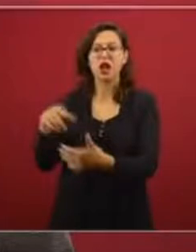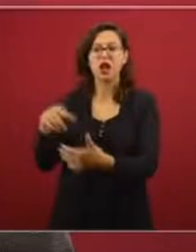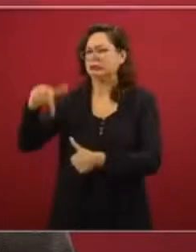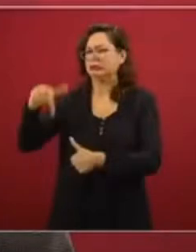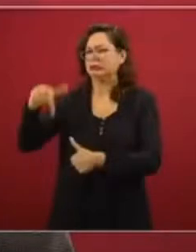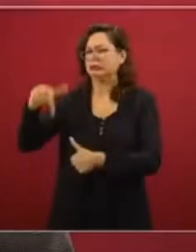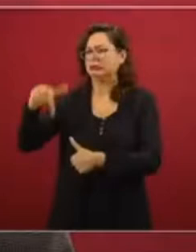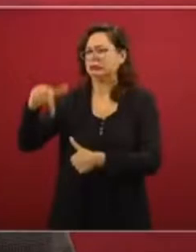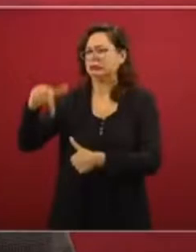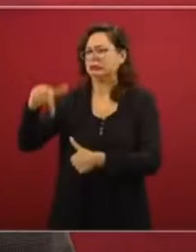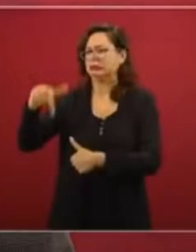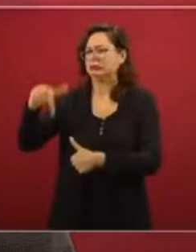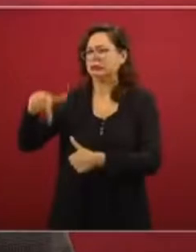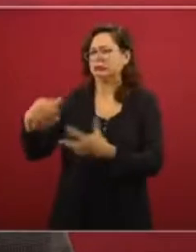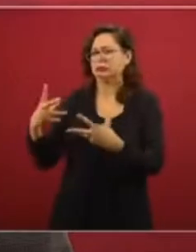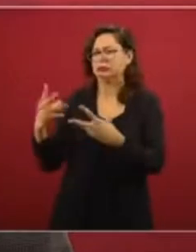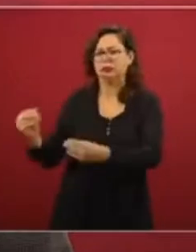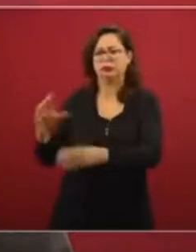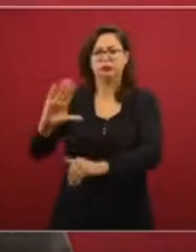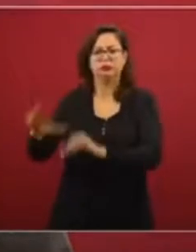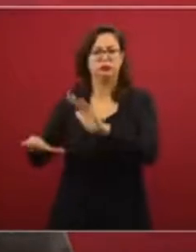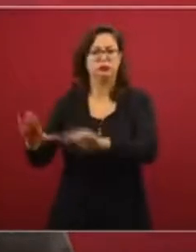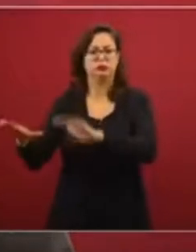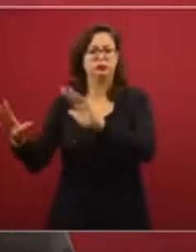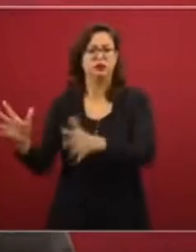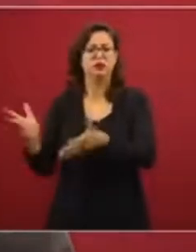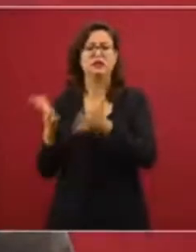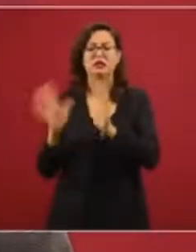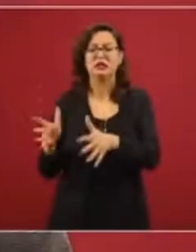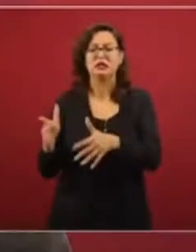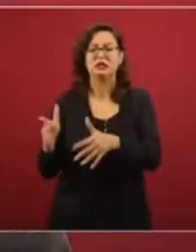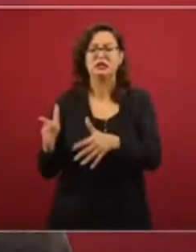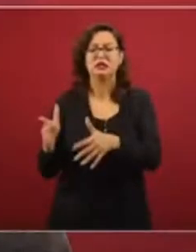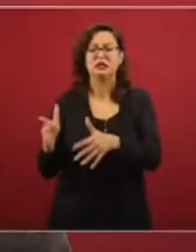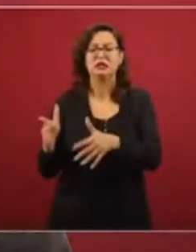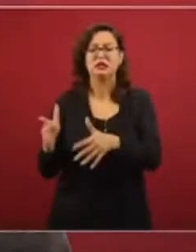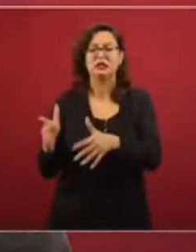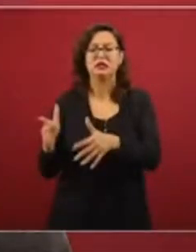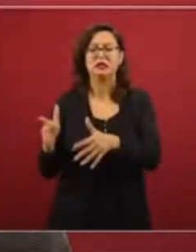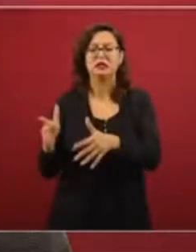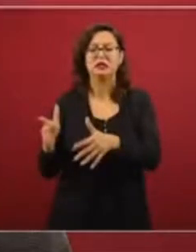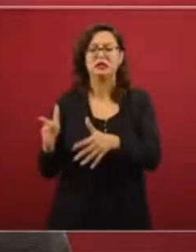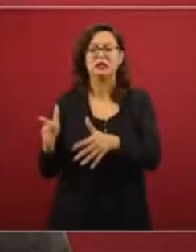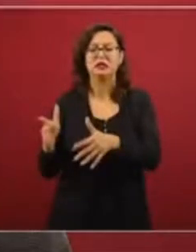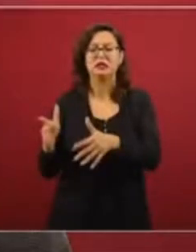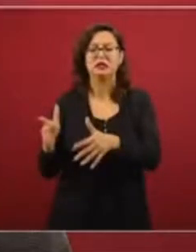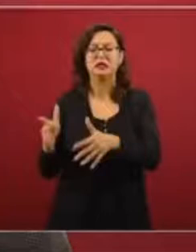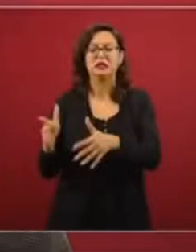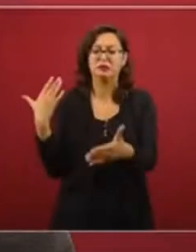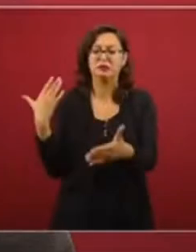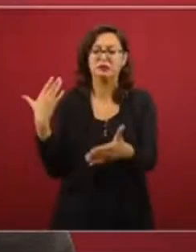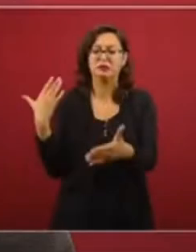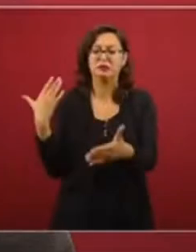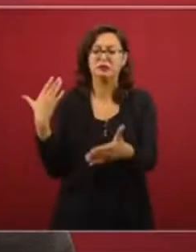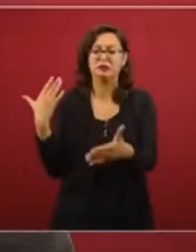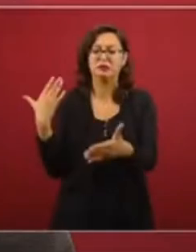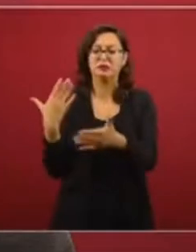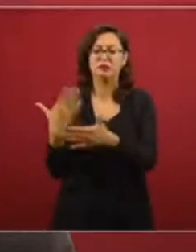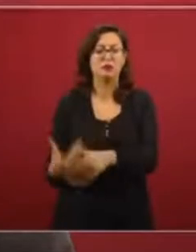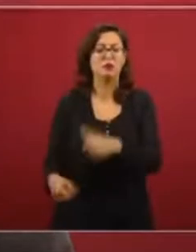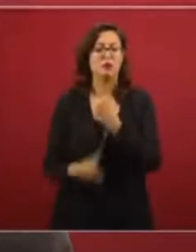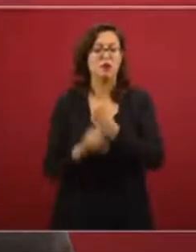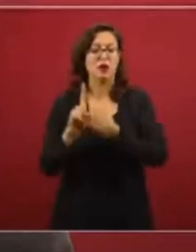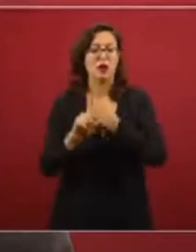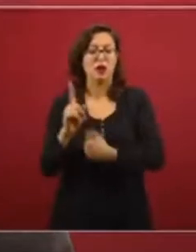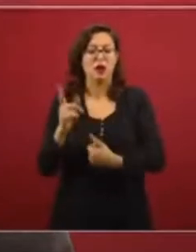aware of. Desde hace pues ya casi dos años. And it's been approximately 2 years. Me